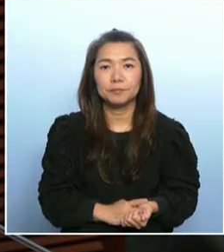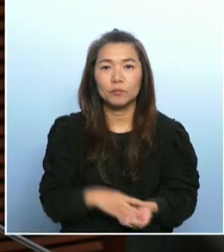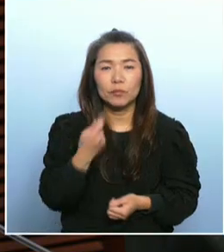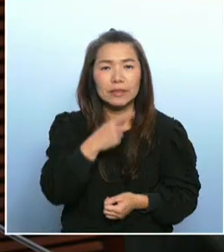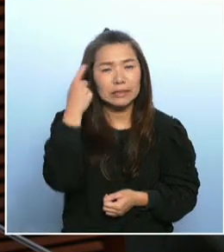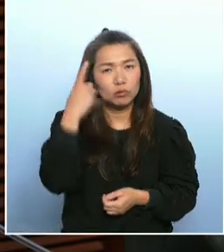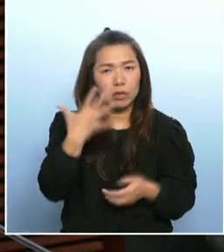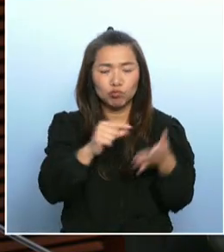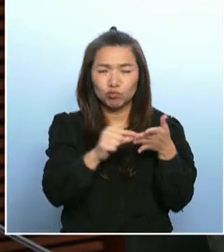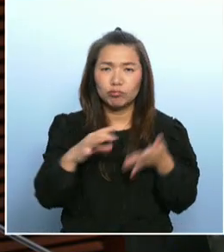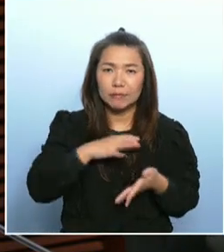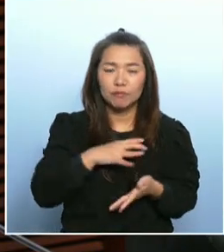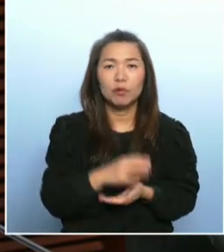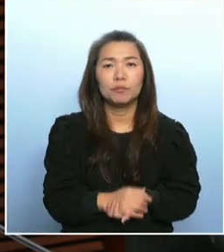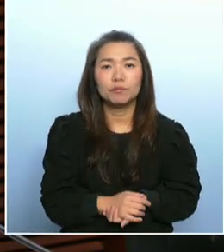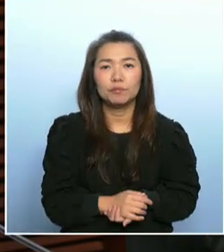fund.